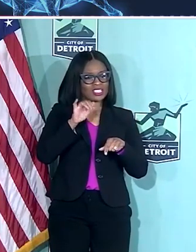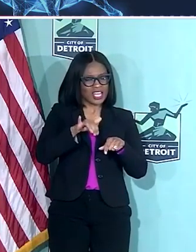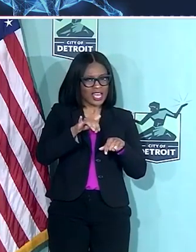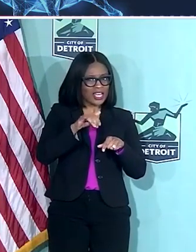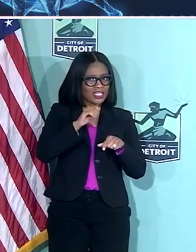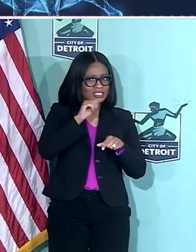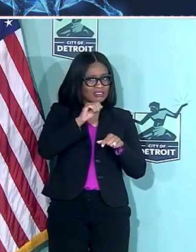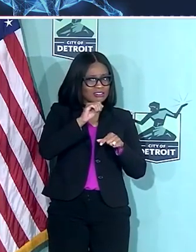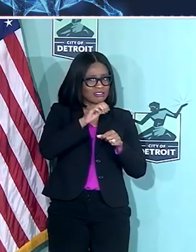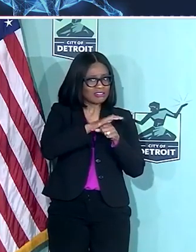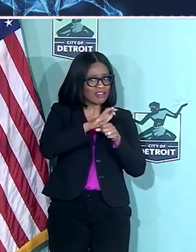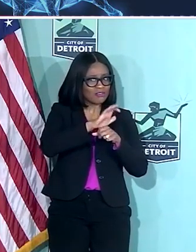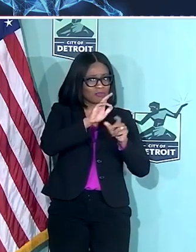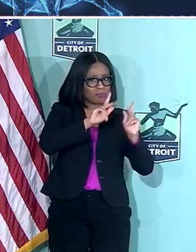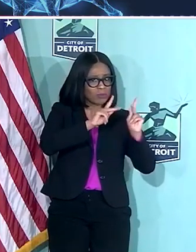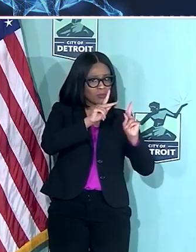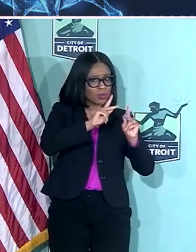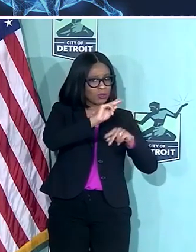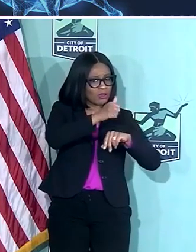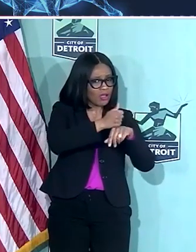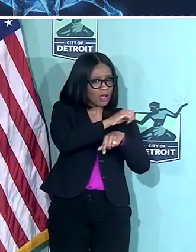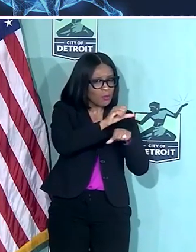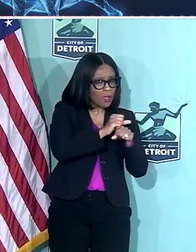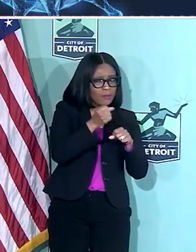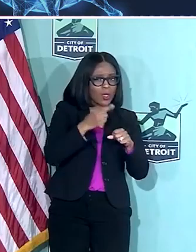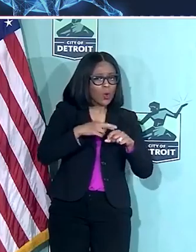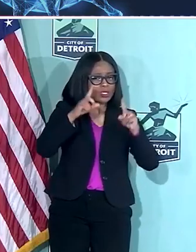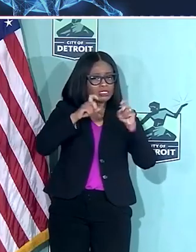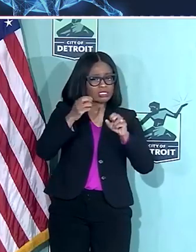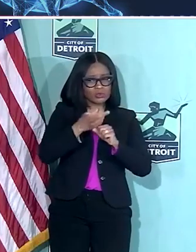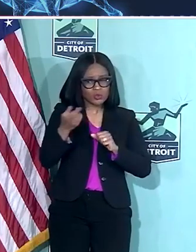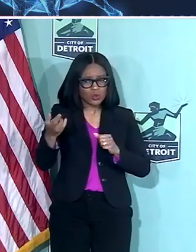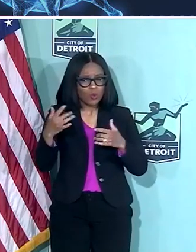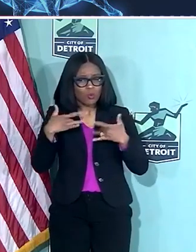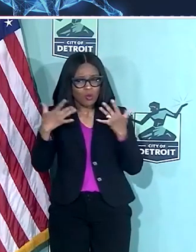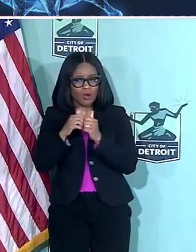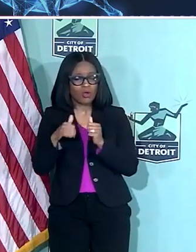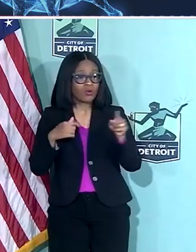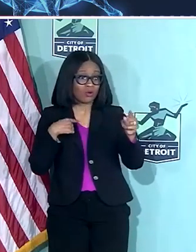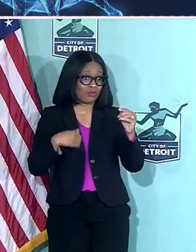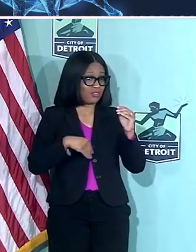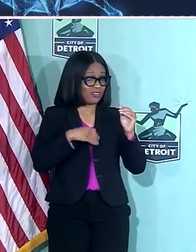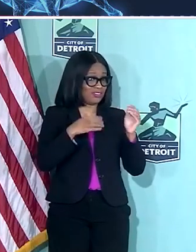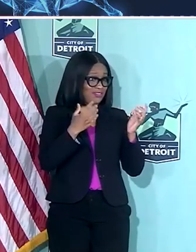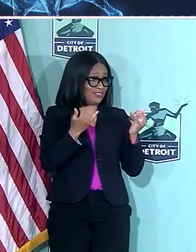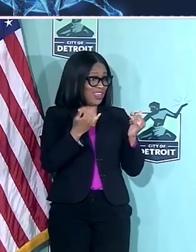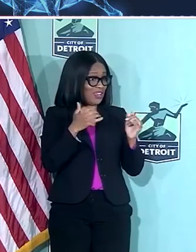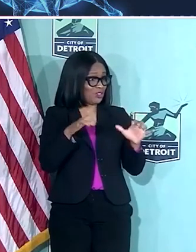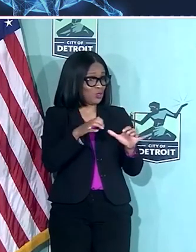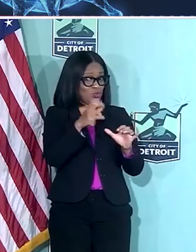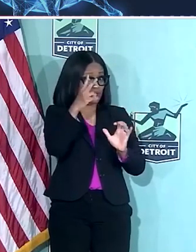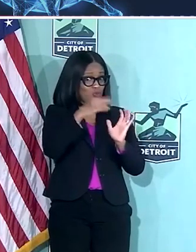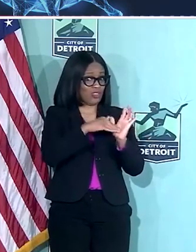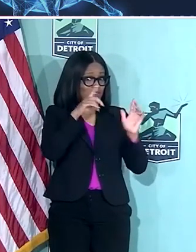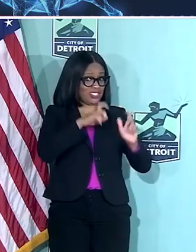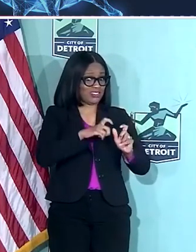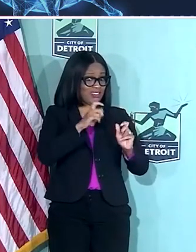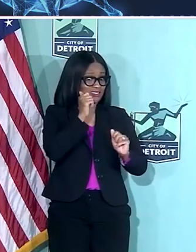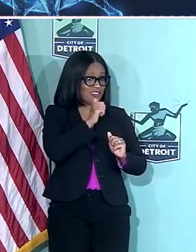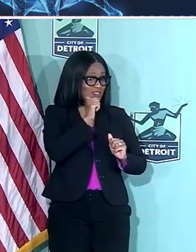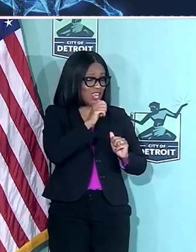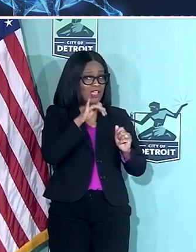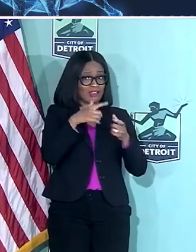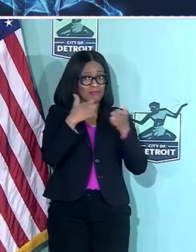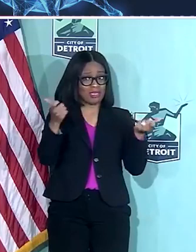or there's more testing resources, or Yeah, well, we're up to 2,000 tests a day. I mean, it's a huge number.